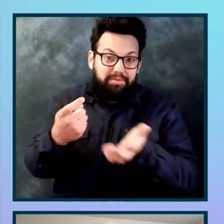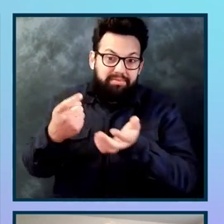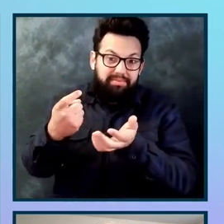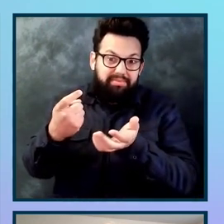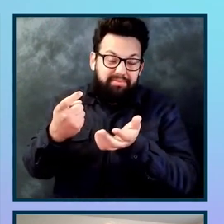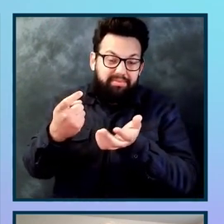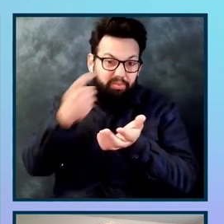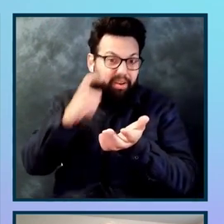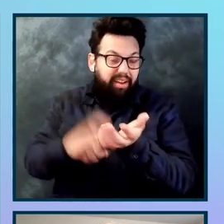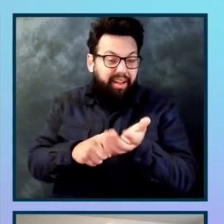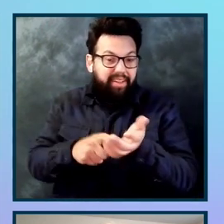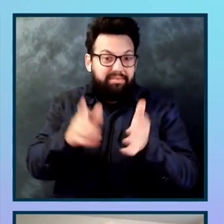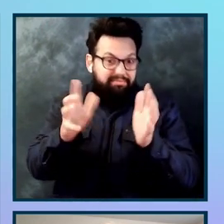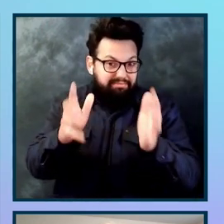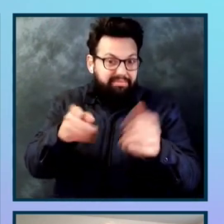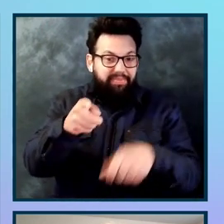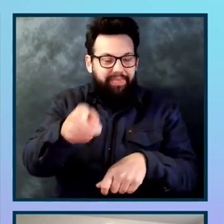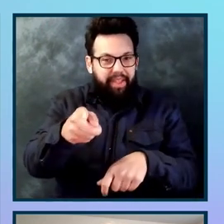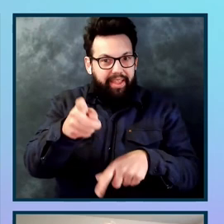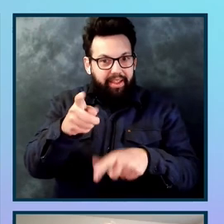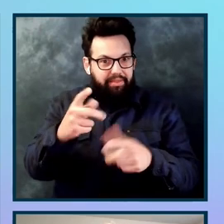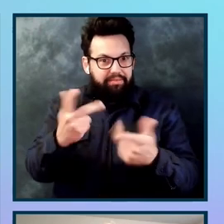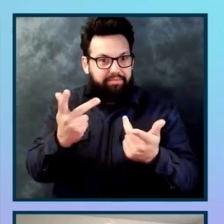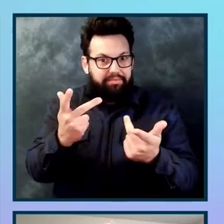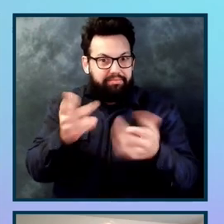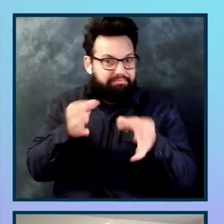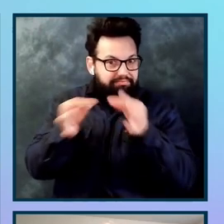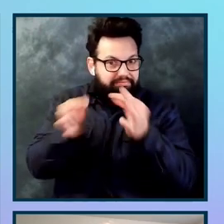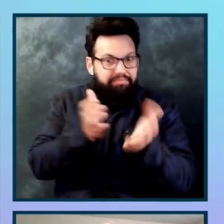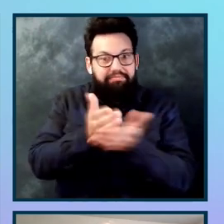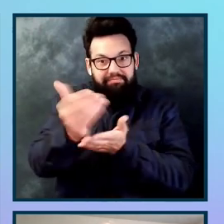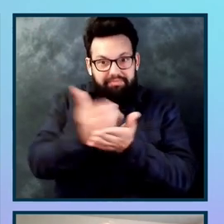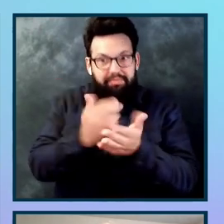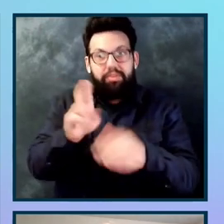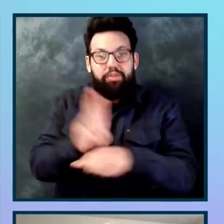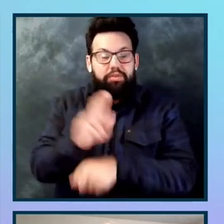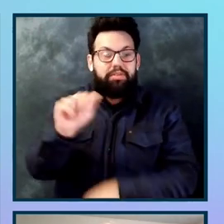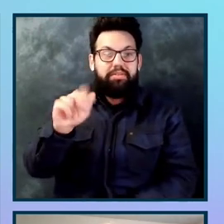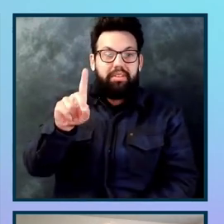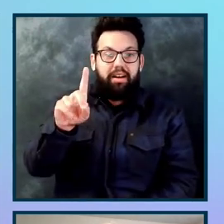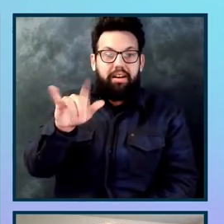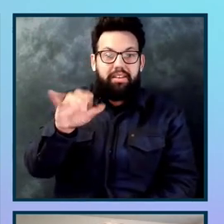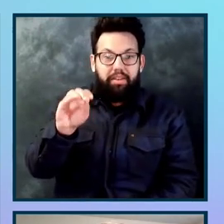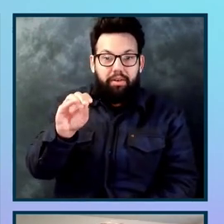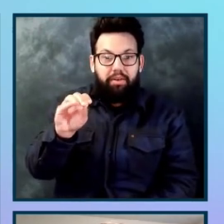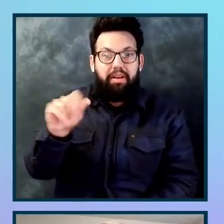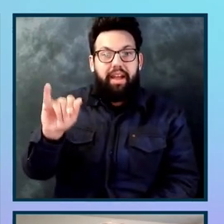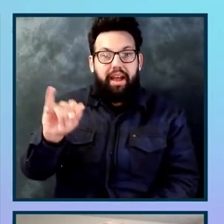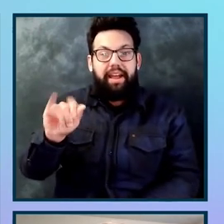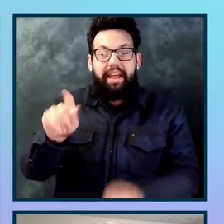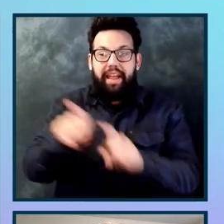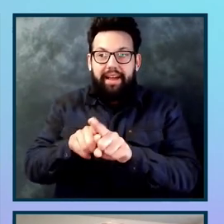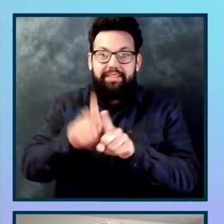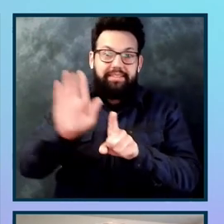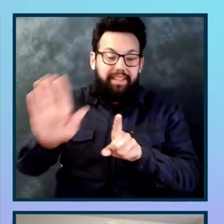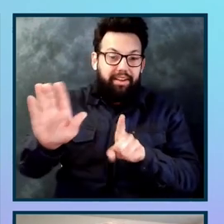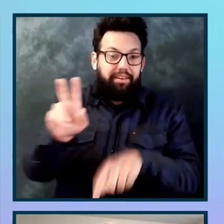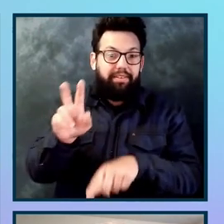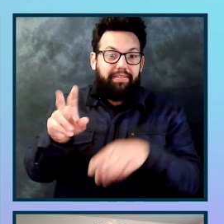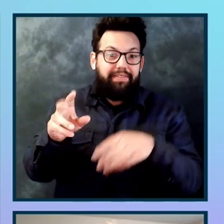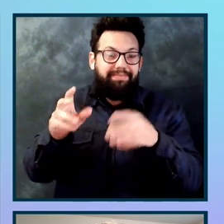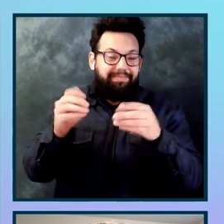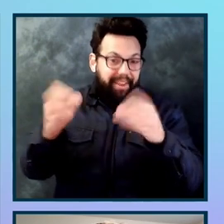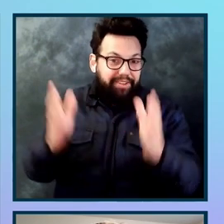this. They are very transparent that they're using AudioEye as their vendor to assist them in their accessibility journey, and I appreciate that. I